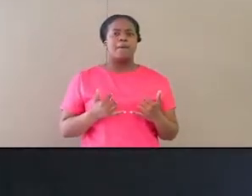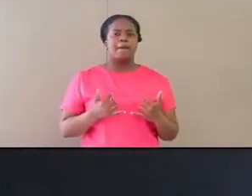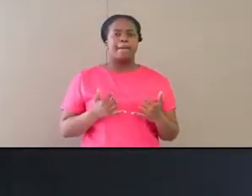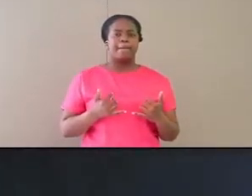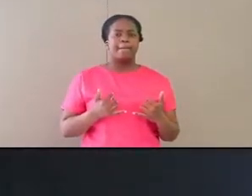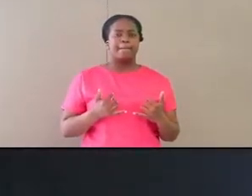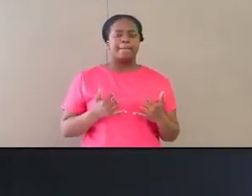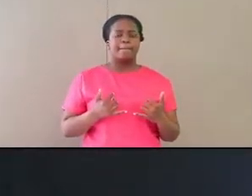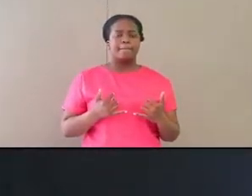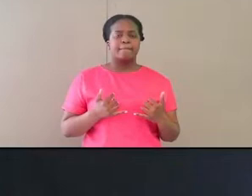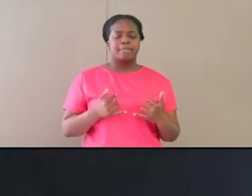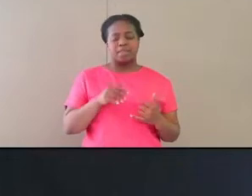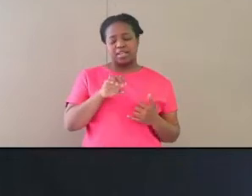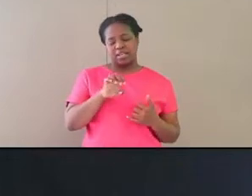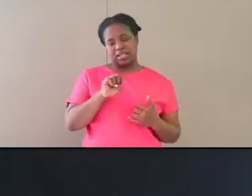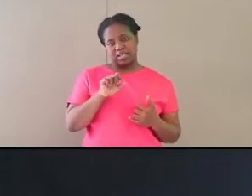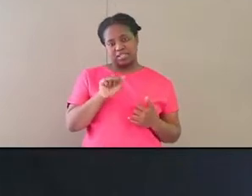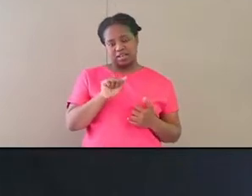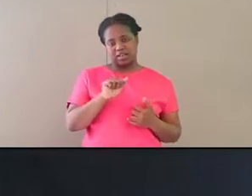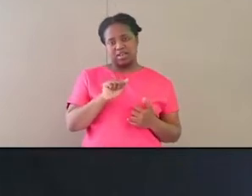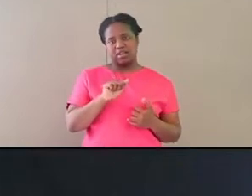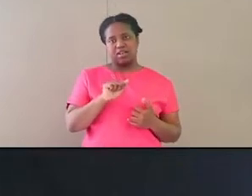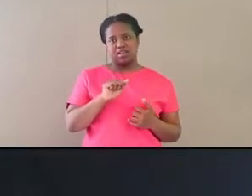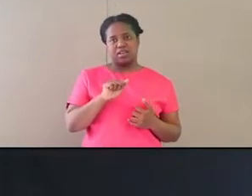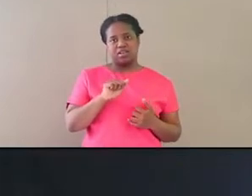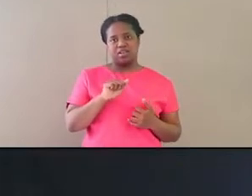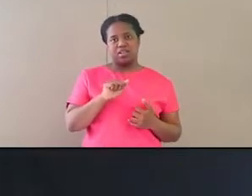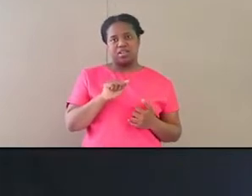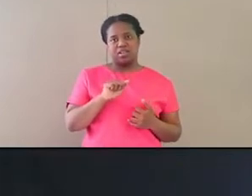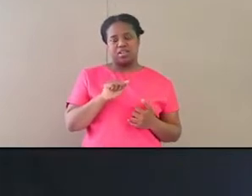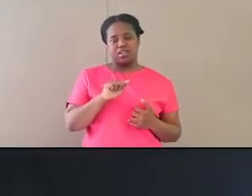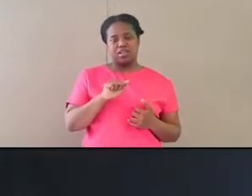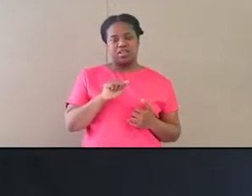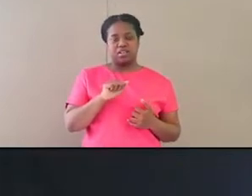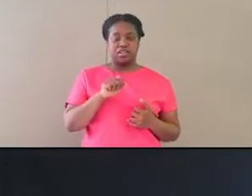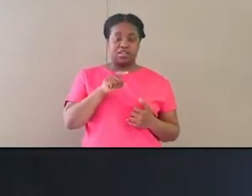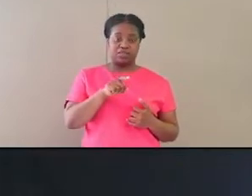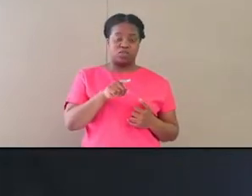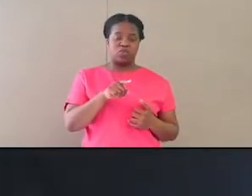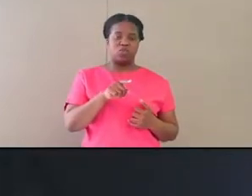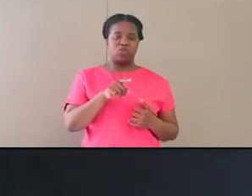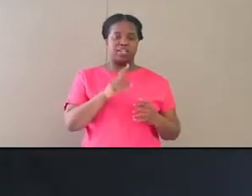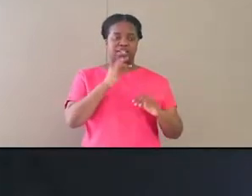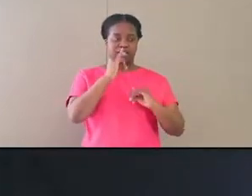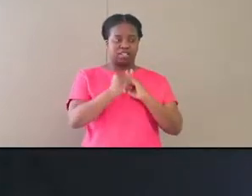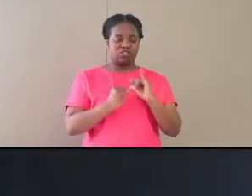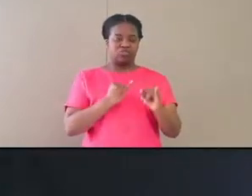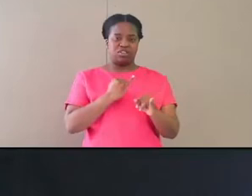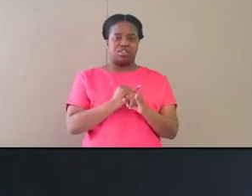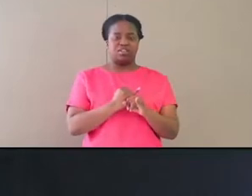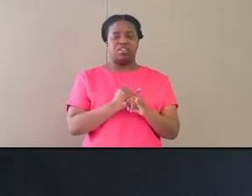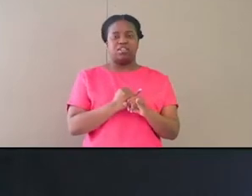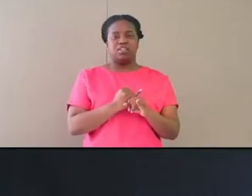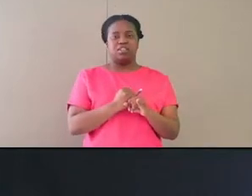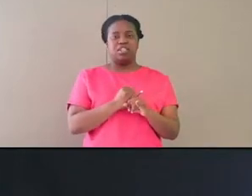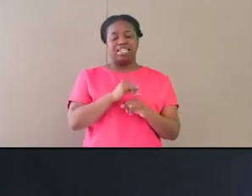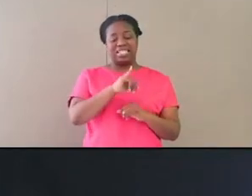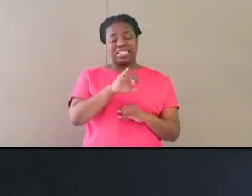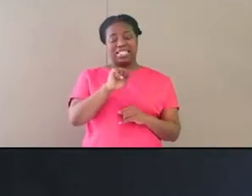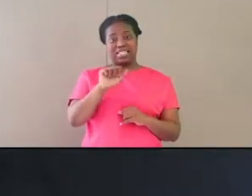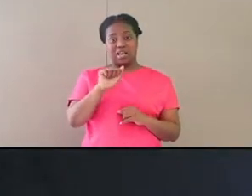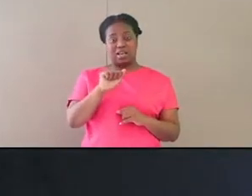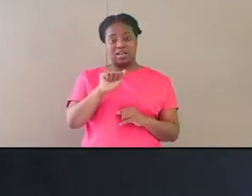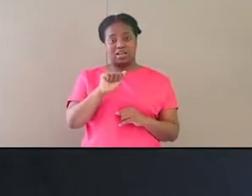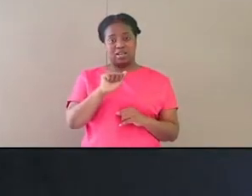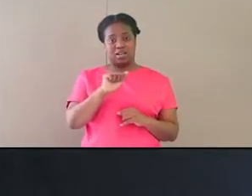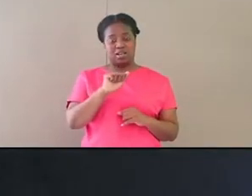ESA is the international social security association that is tasked with the